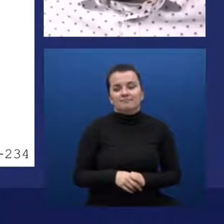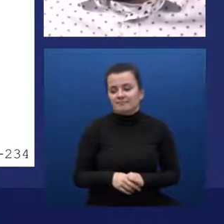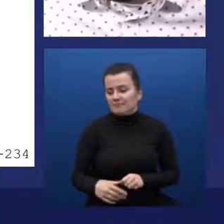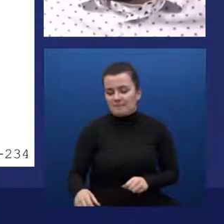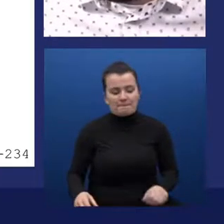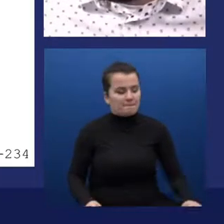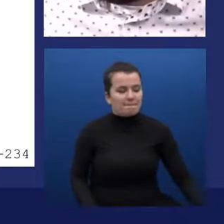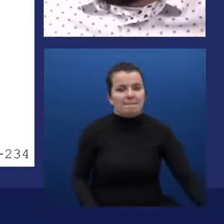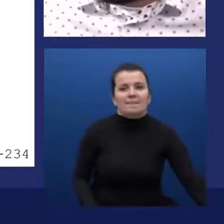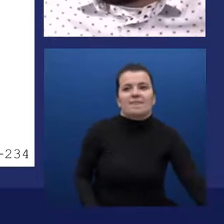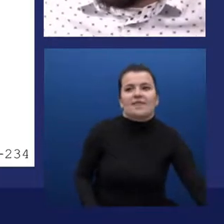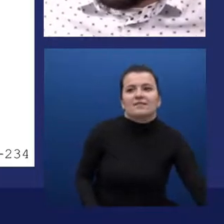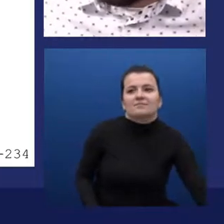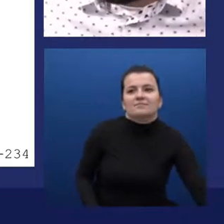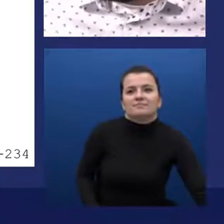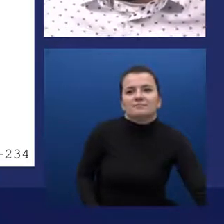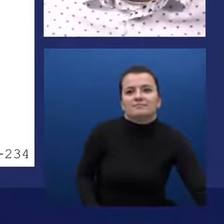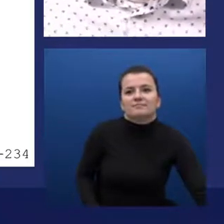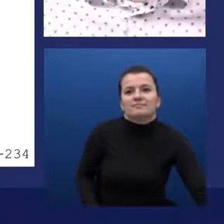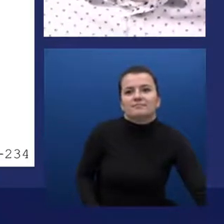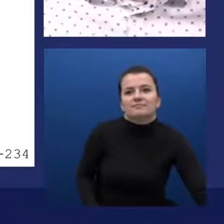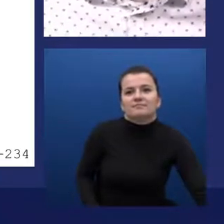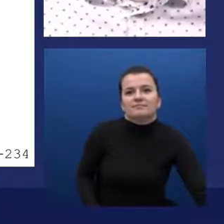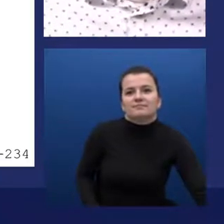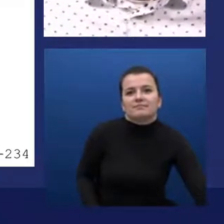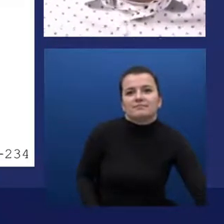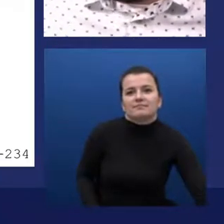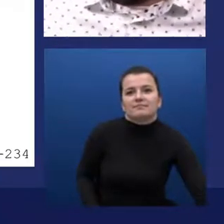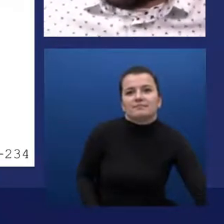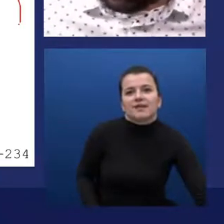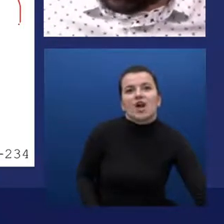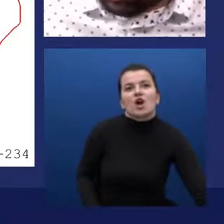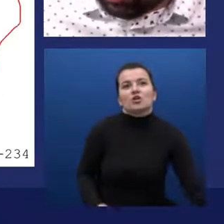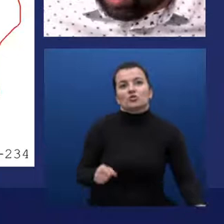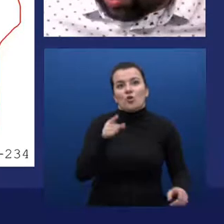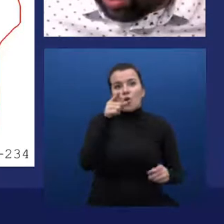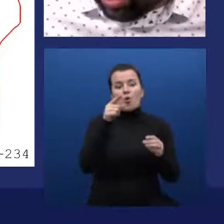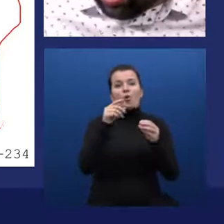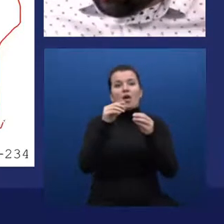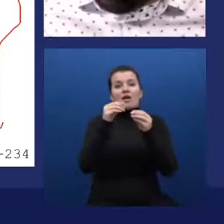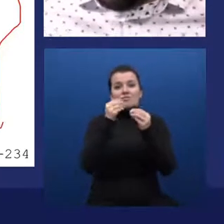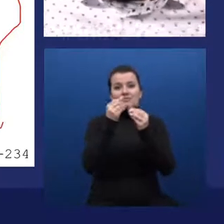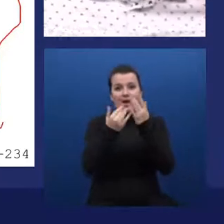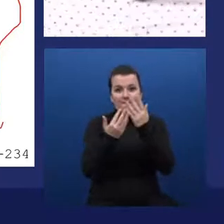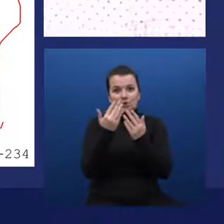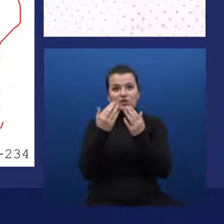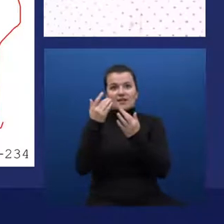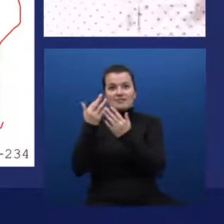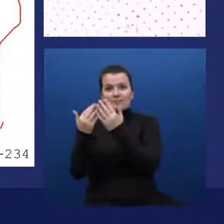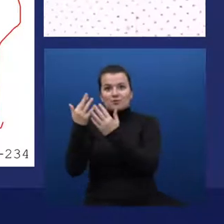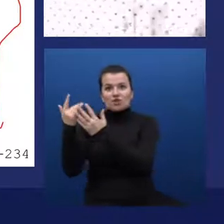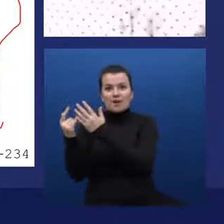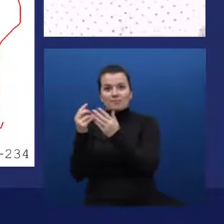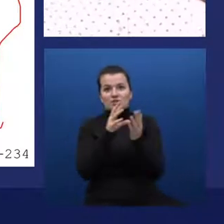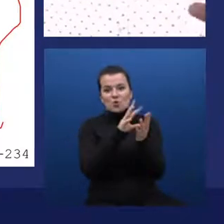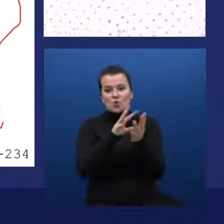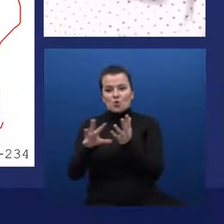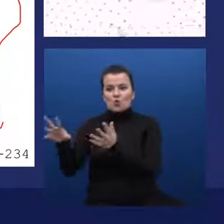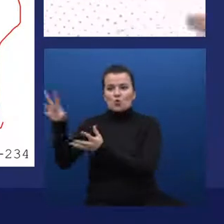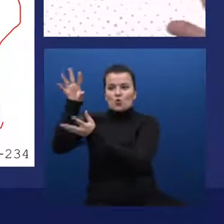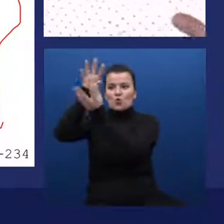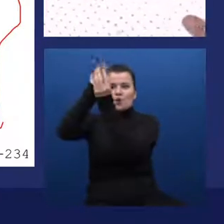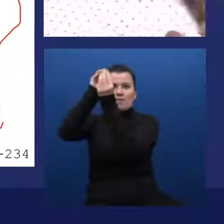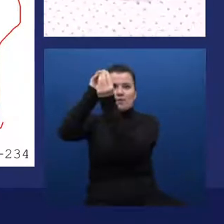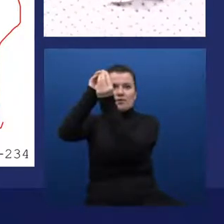then once those numbers are multiplying them, we're adding them all together. And then out comes an answer, which is this thing right here. Notice that pretty easily